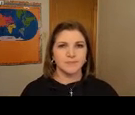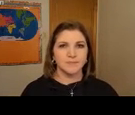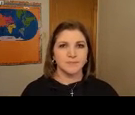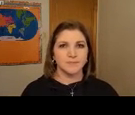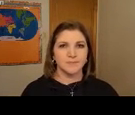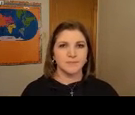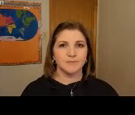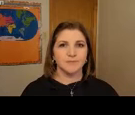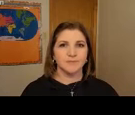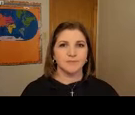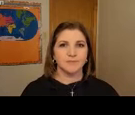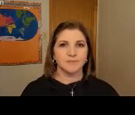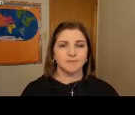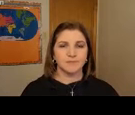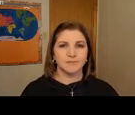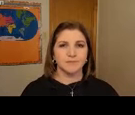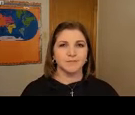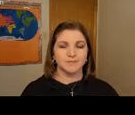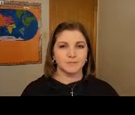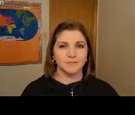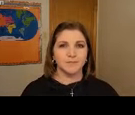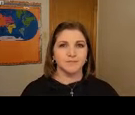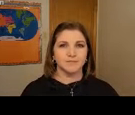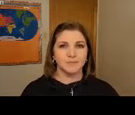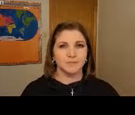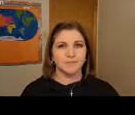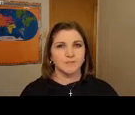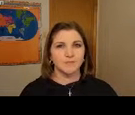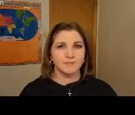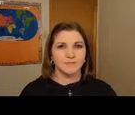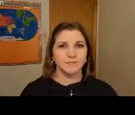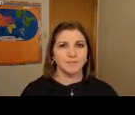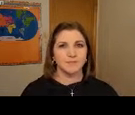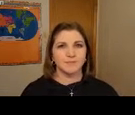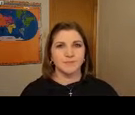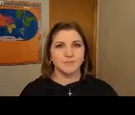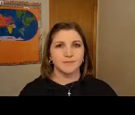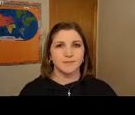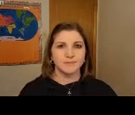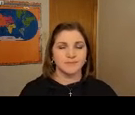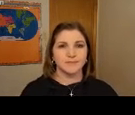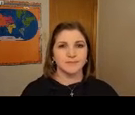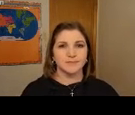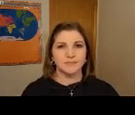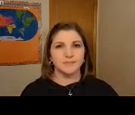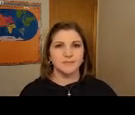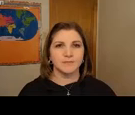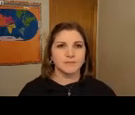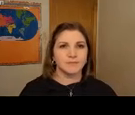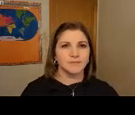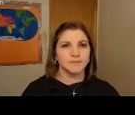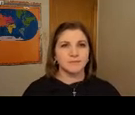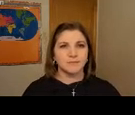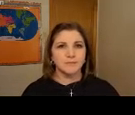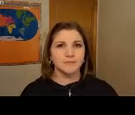in any weather. Pet dogs have paws, wolves do as well. Likewise, they both will eat meat. Can you tell? To see